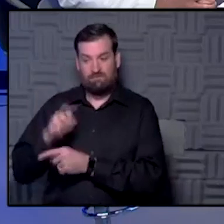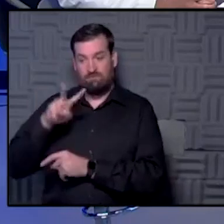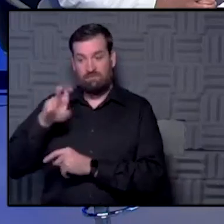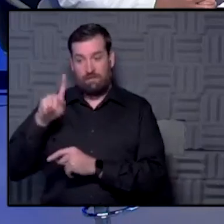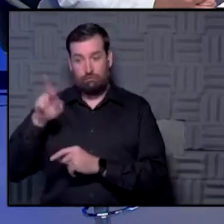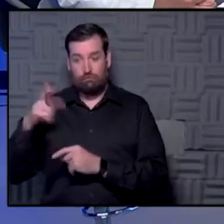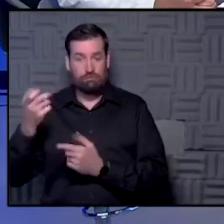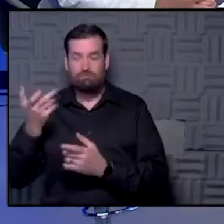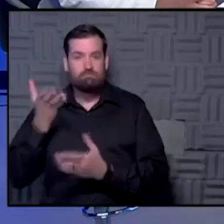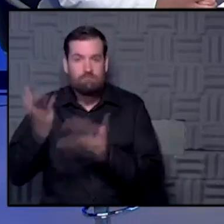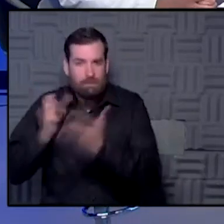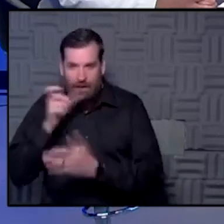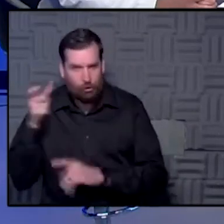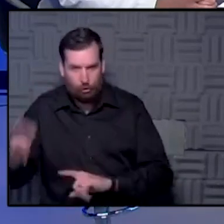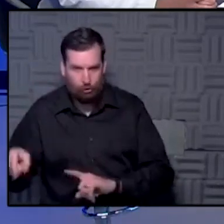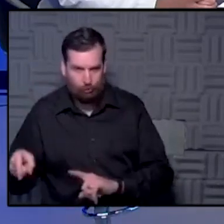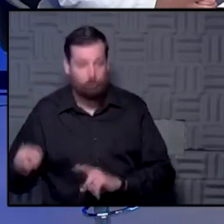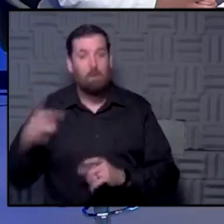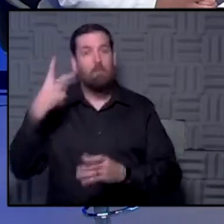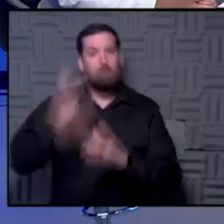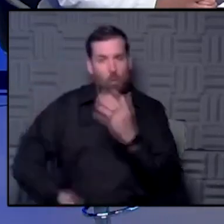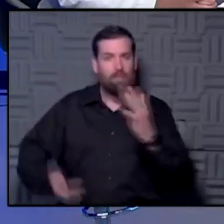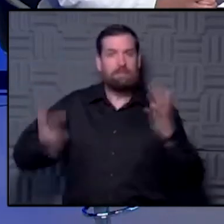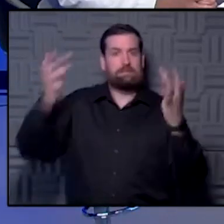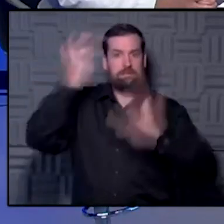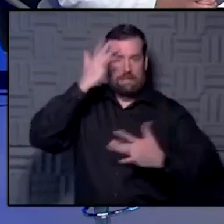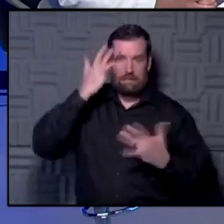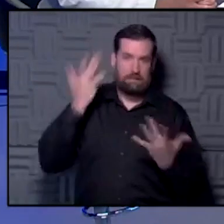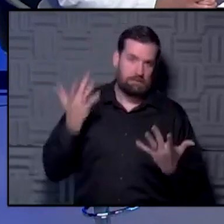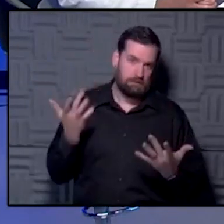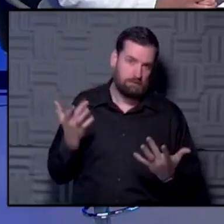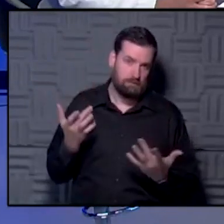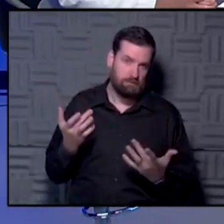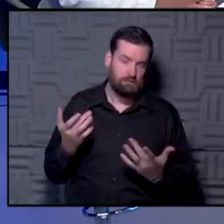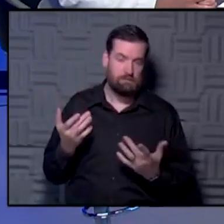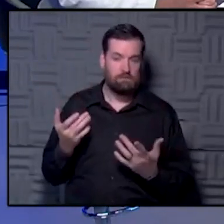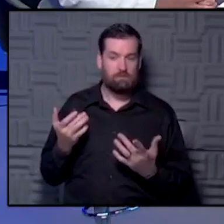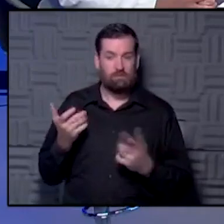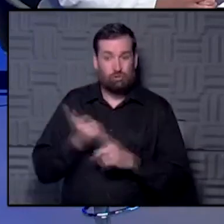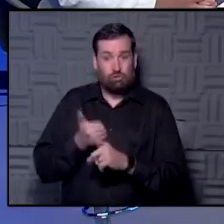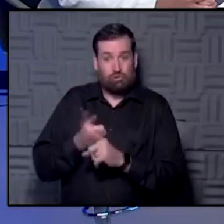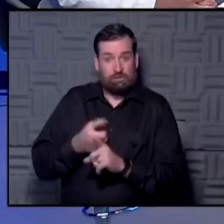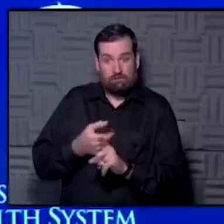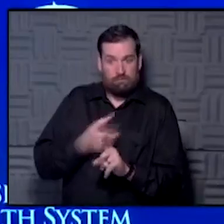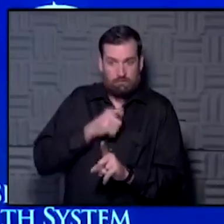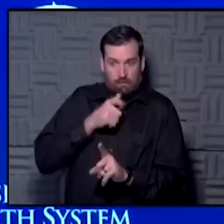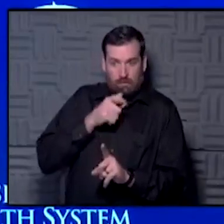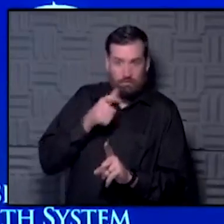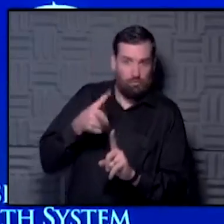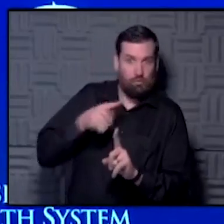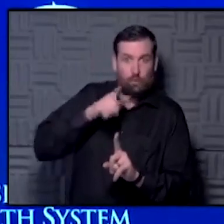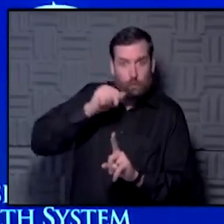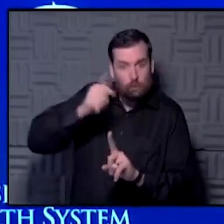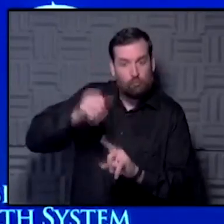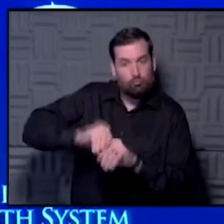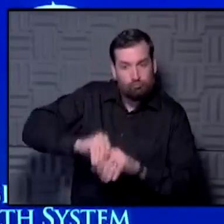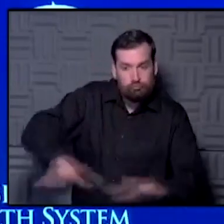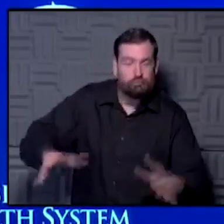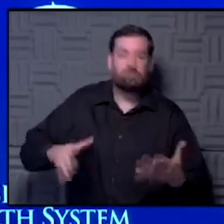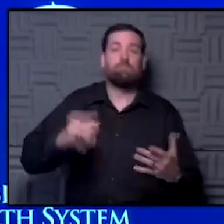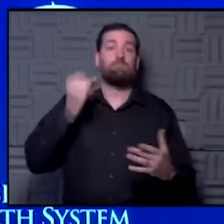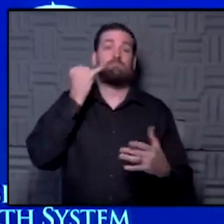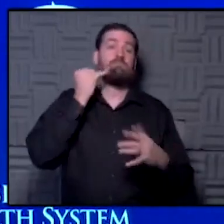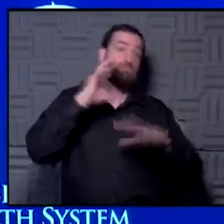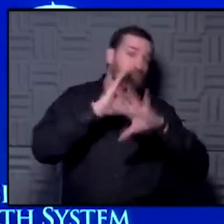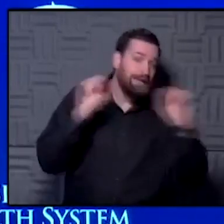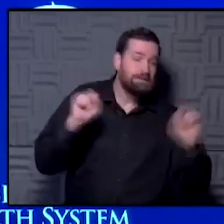vector, and it may not have been Hope, because they both got sick in which you get concerned about, because both the president and his wife are positive,